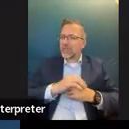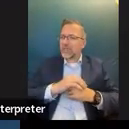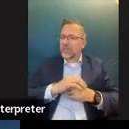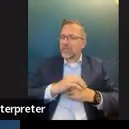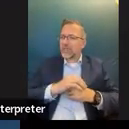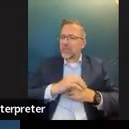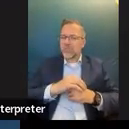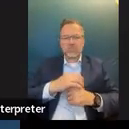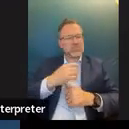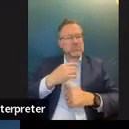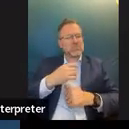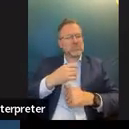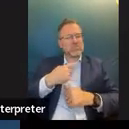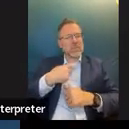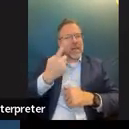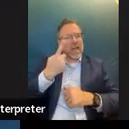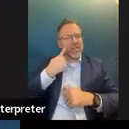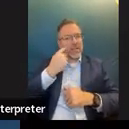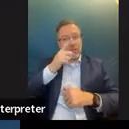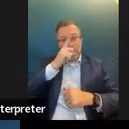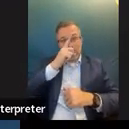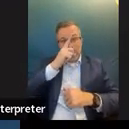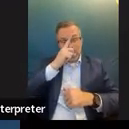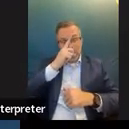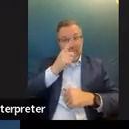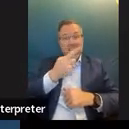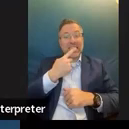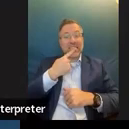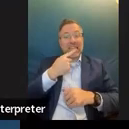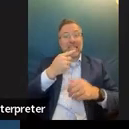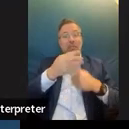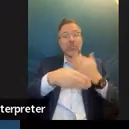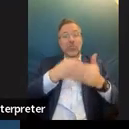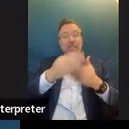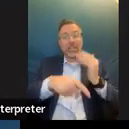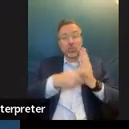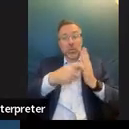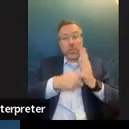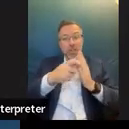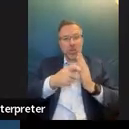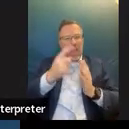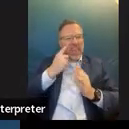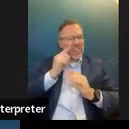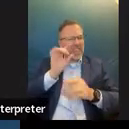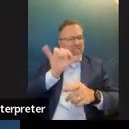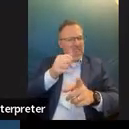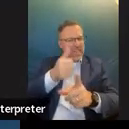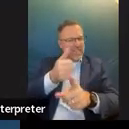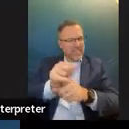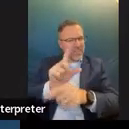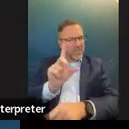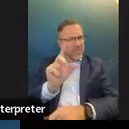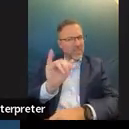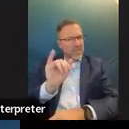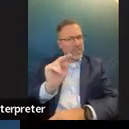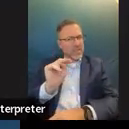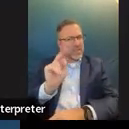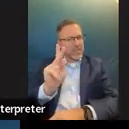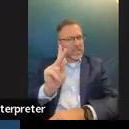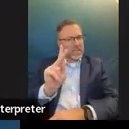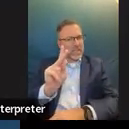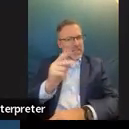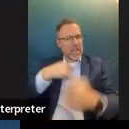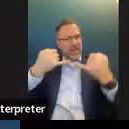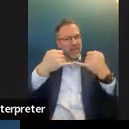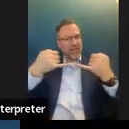I think so. I think the title, like Is the procedural link? manual, Okay. is the link. Yes. That makes sense because it's underlined.